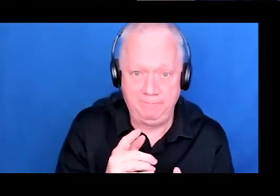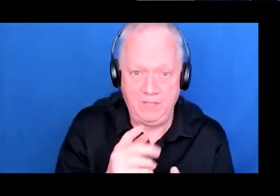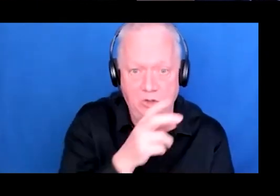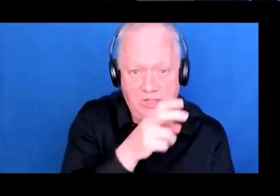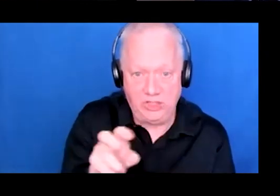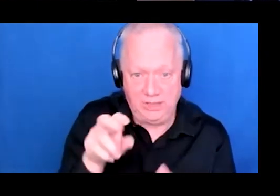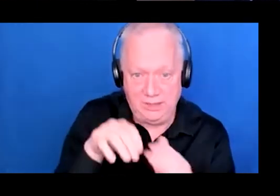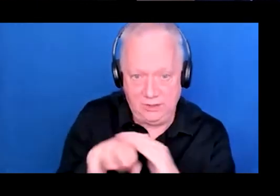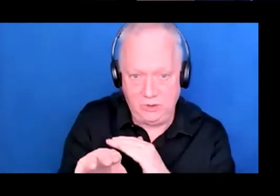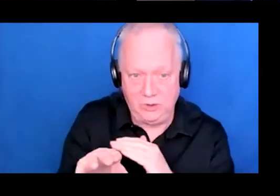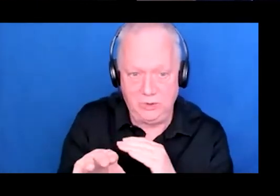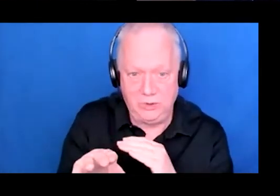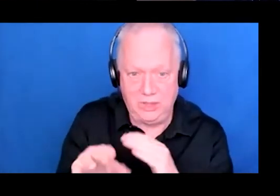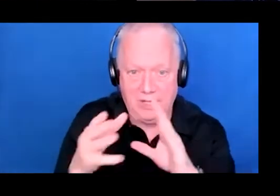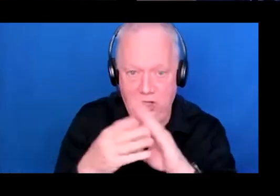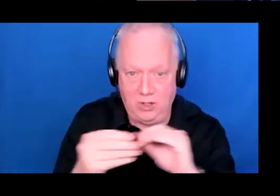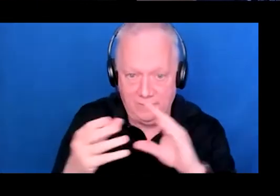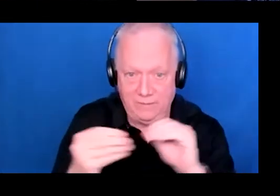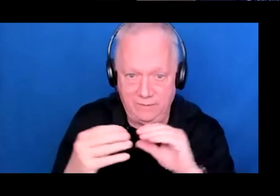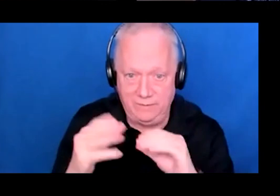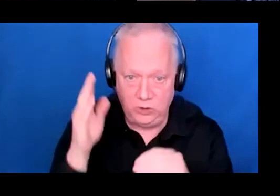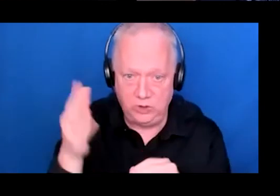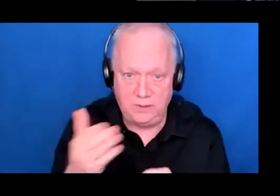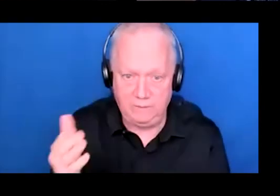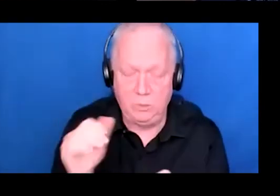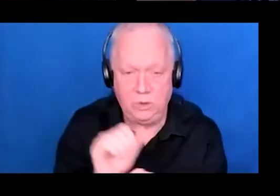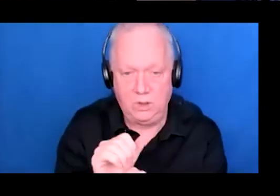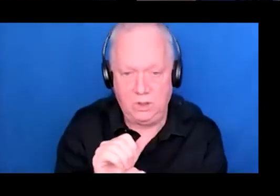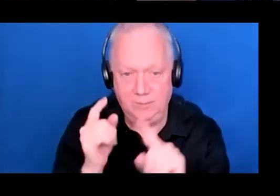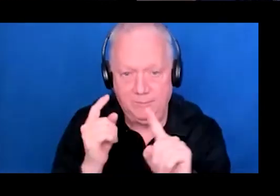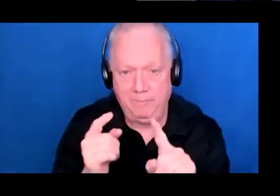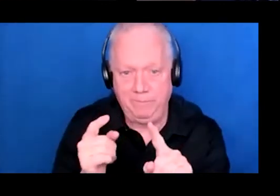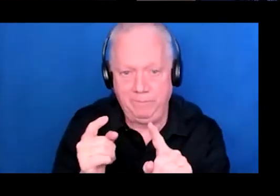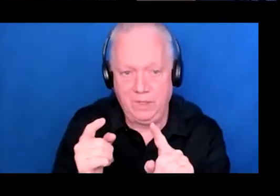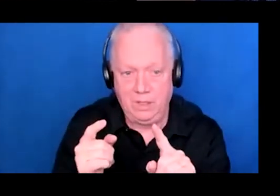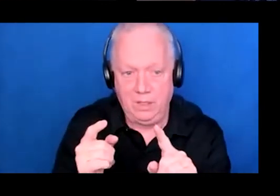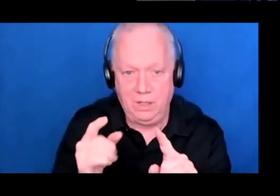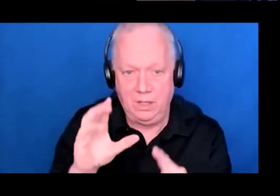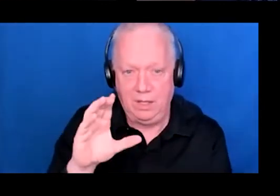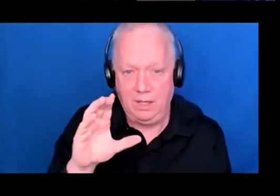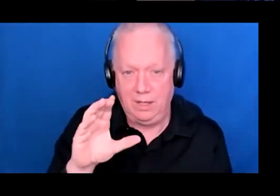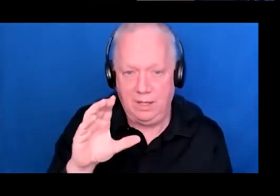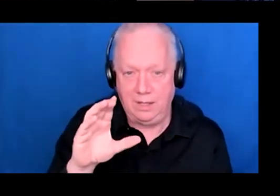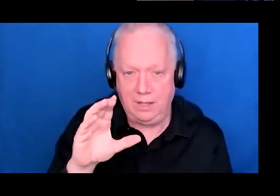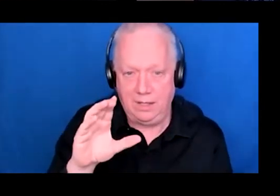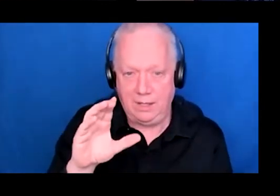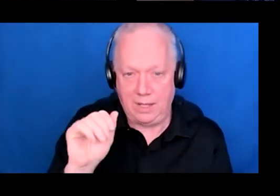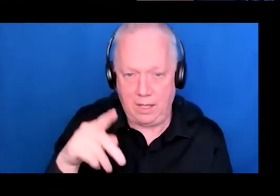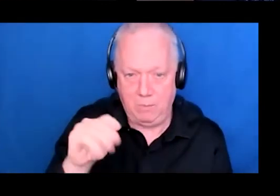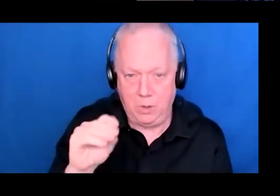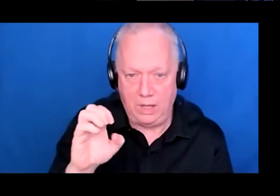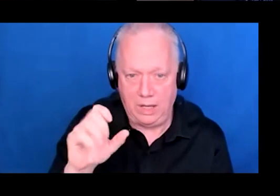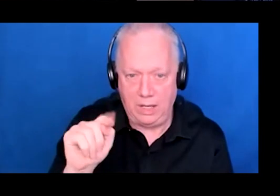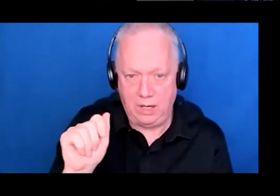transitioning into narrative feature stuff, and I'm working on a capoeira, which is a Brazilian martial art